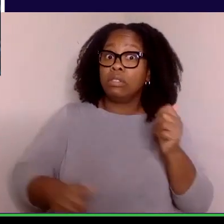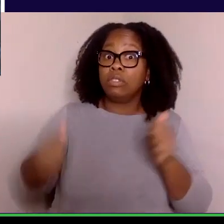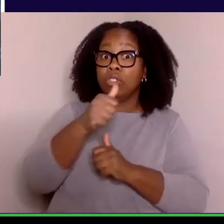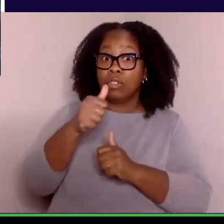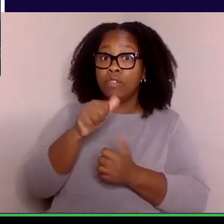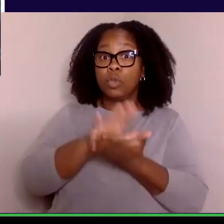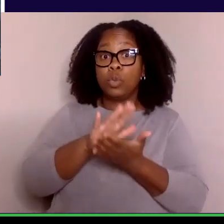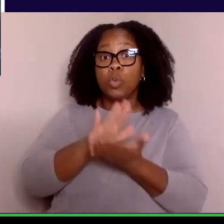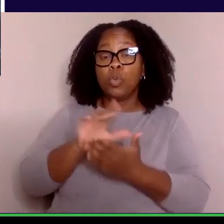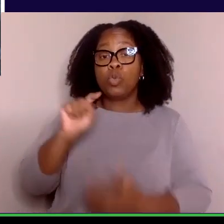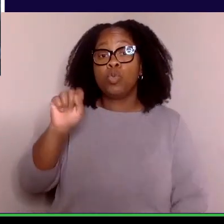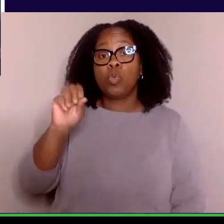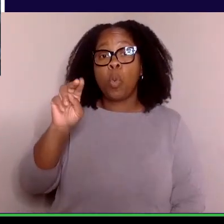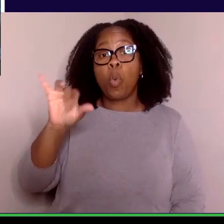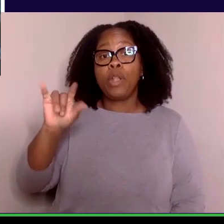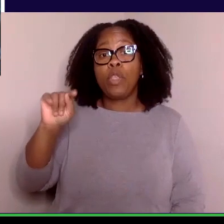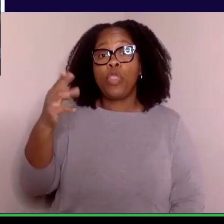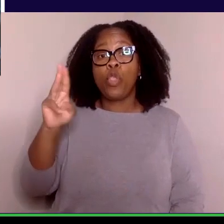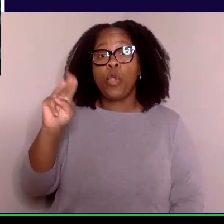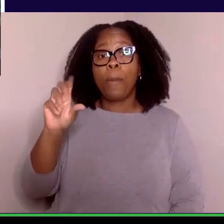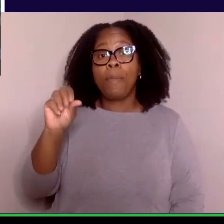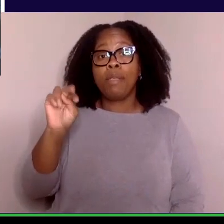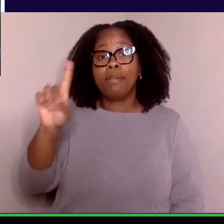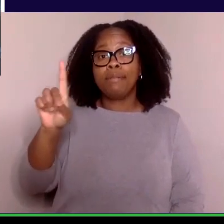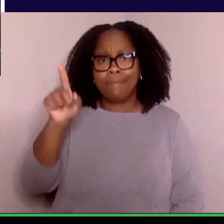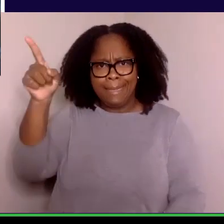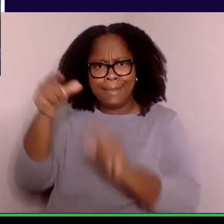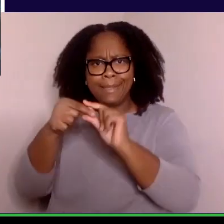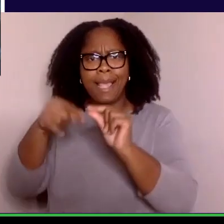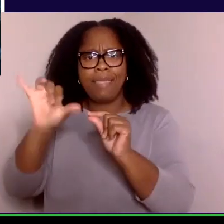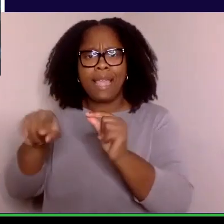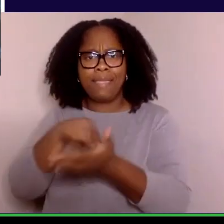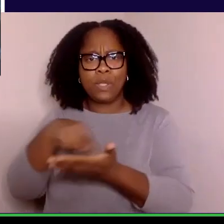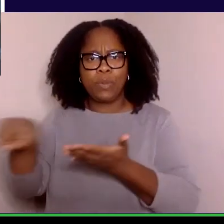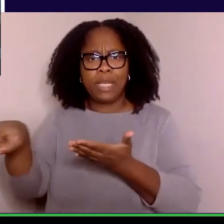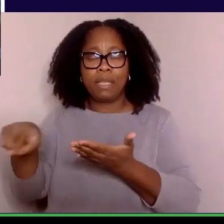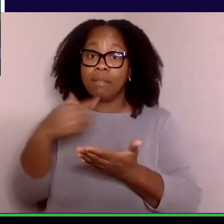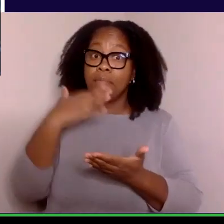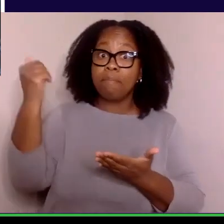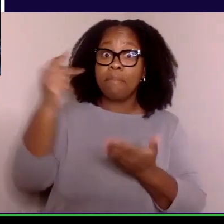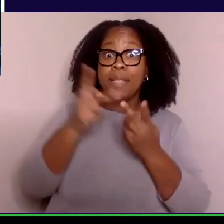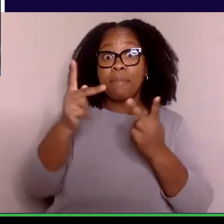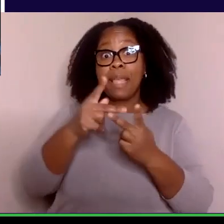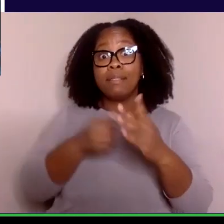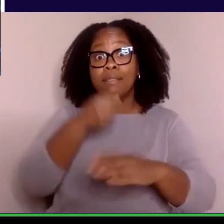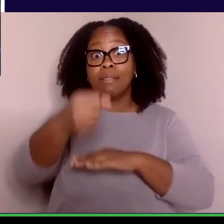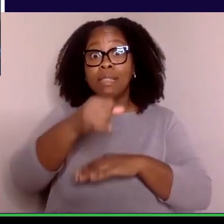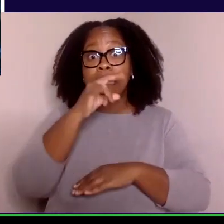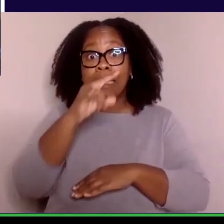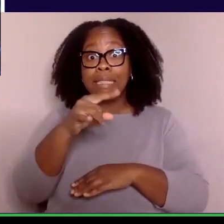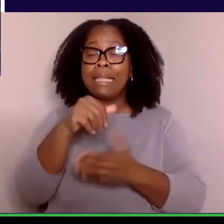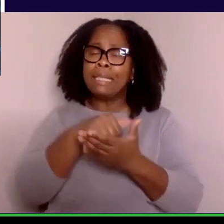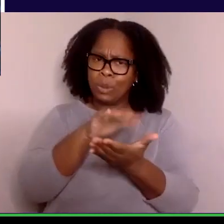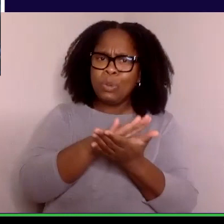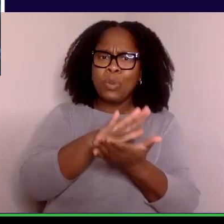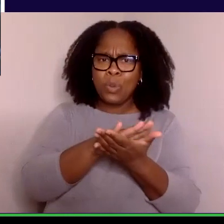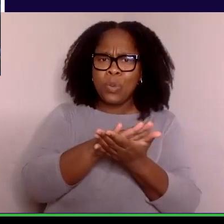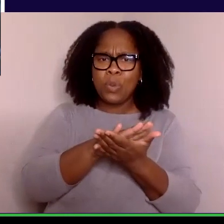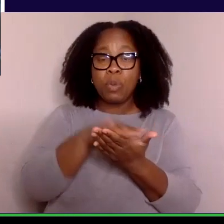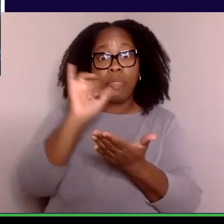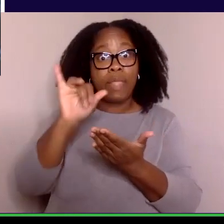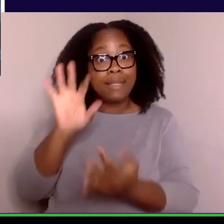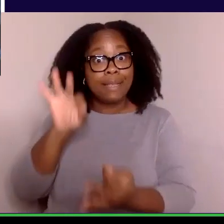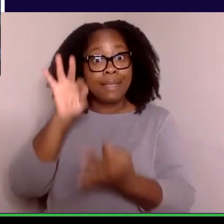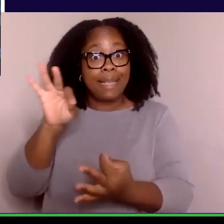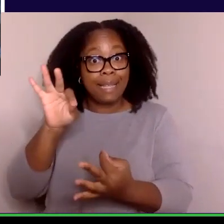the best place for kids is in school. That's the ideal. But Thurmond said that we shouldn't just